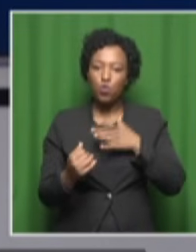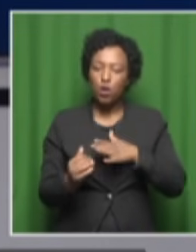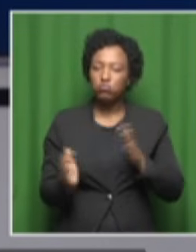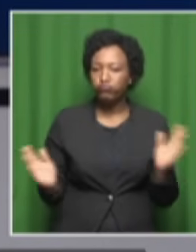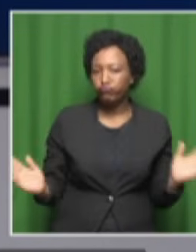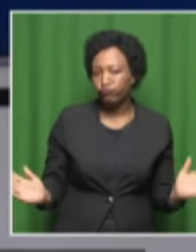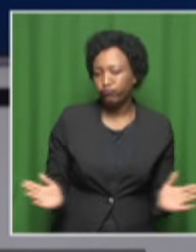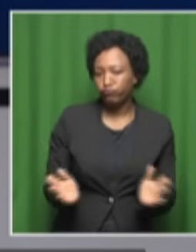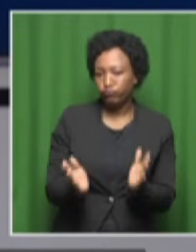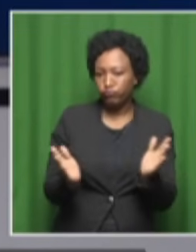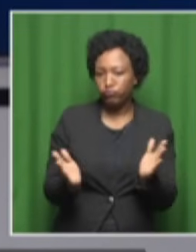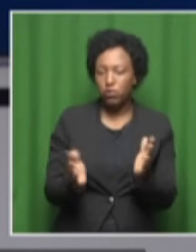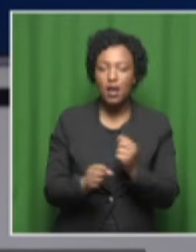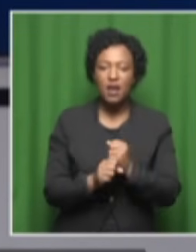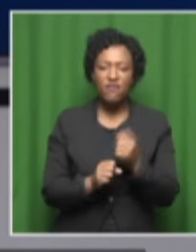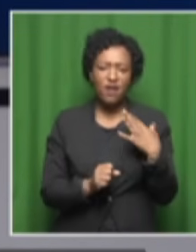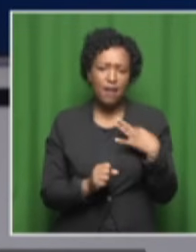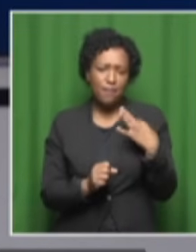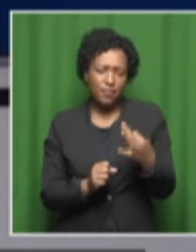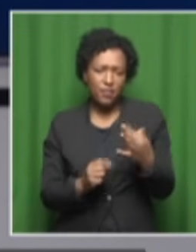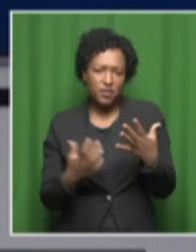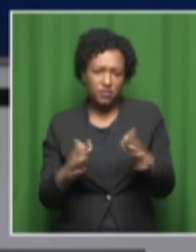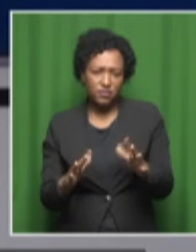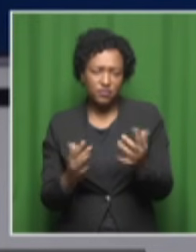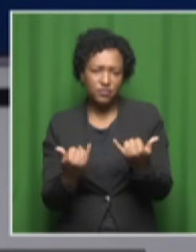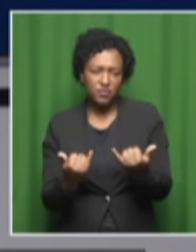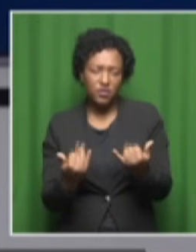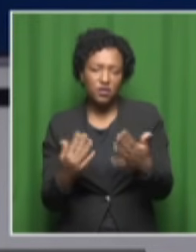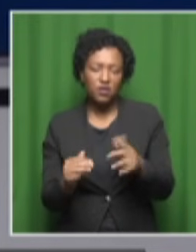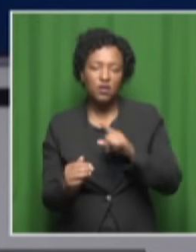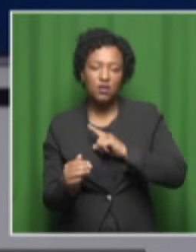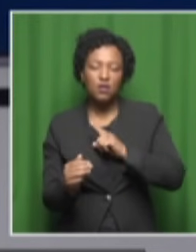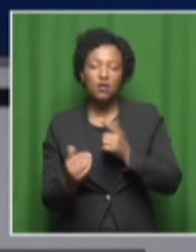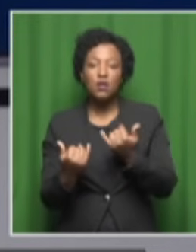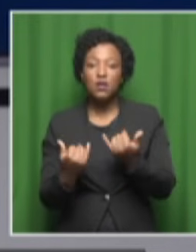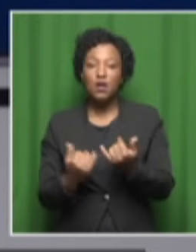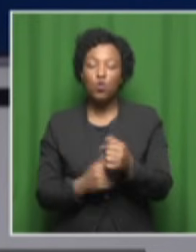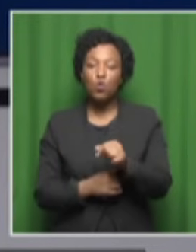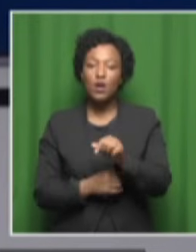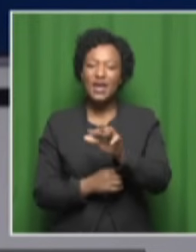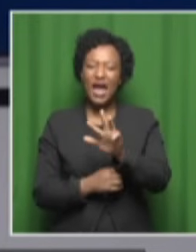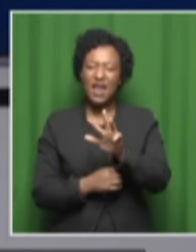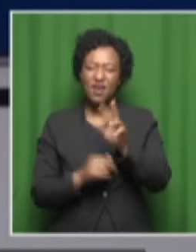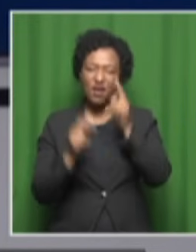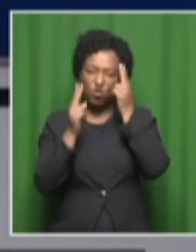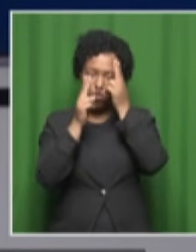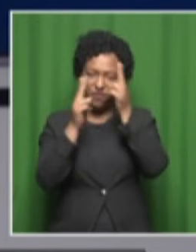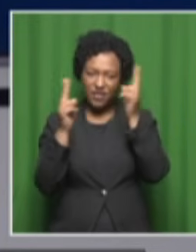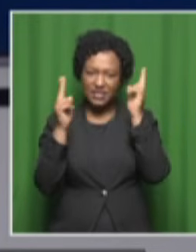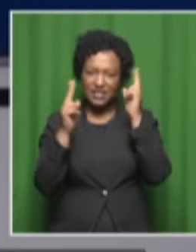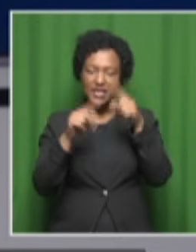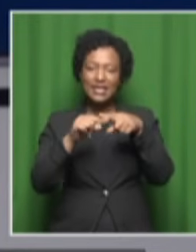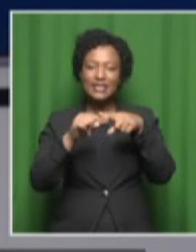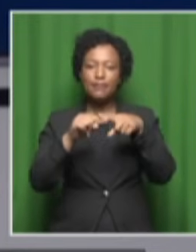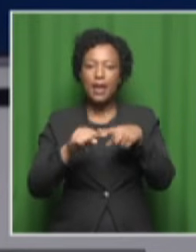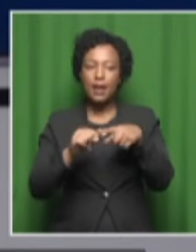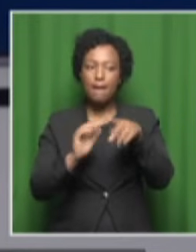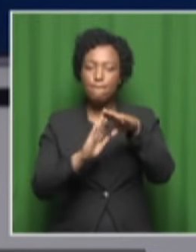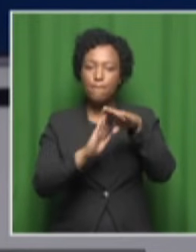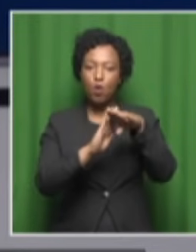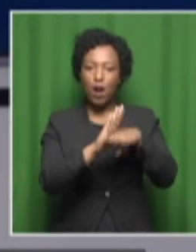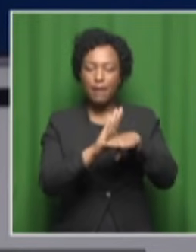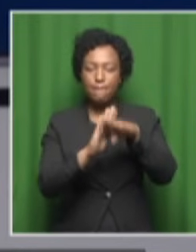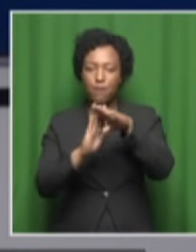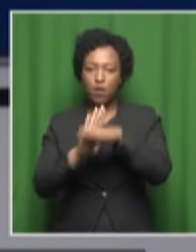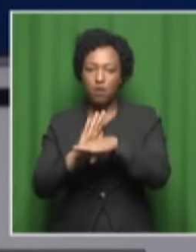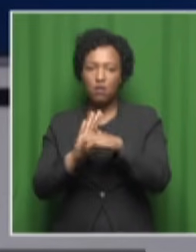haven't applied. Most of the universities have closed their applications, but about 9 universities, and depending on specific programs, still